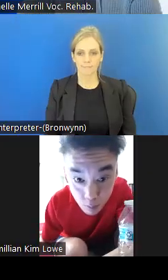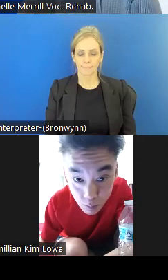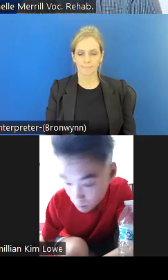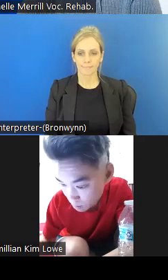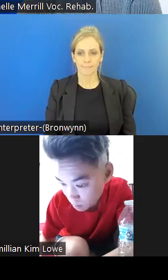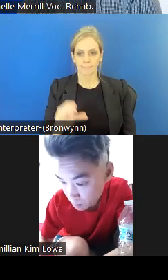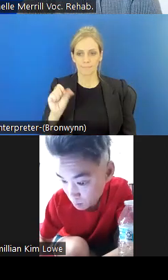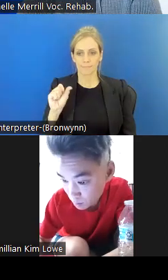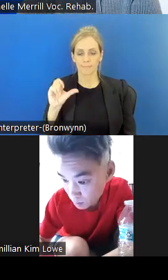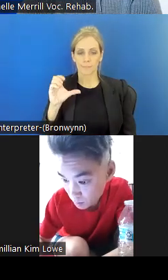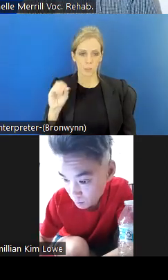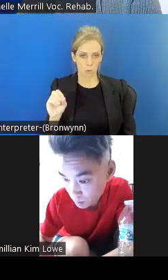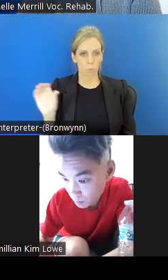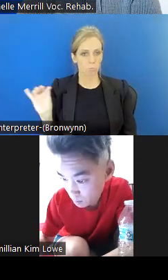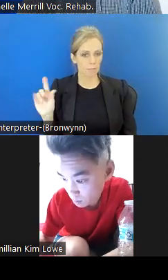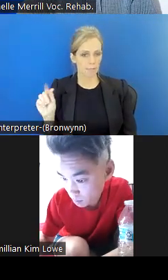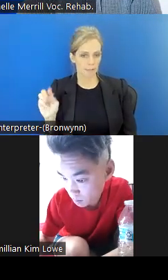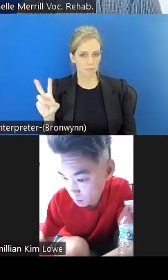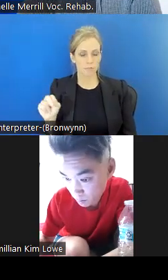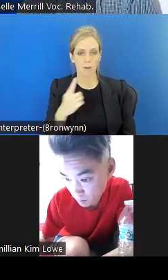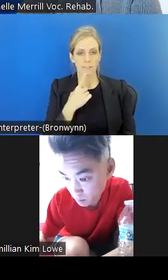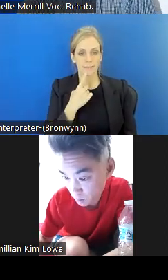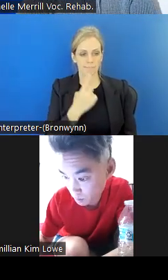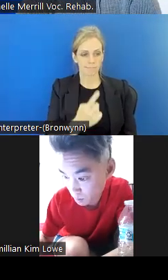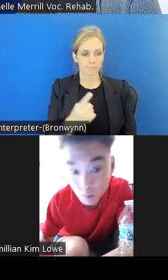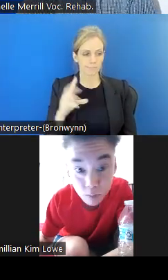So, as Dawn said,